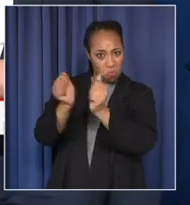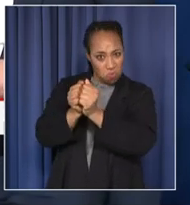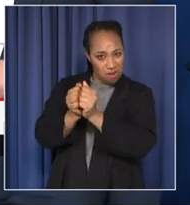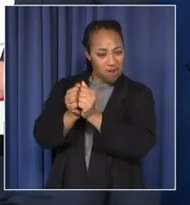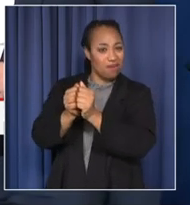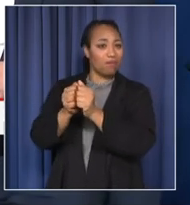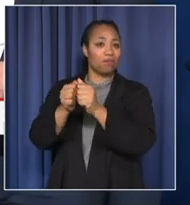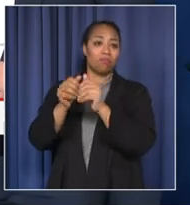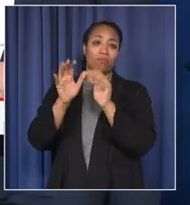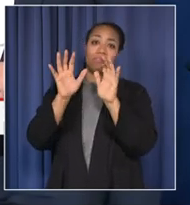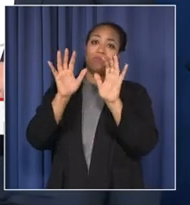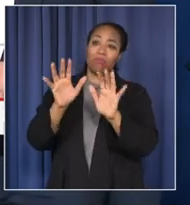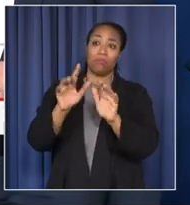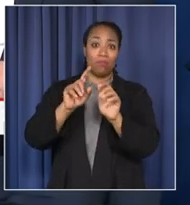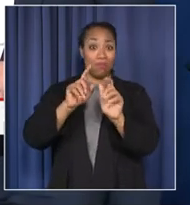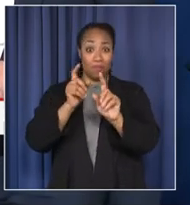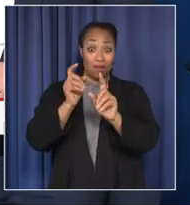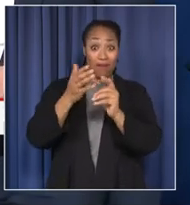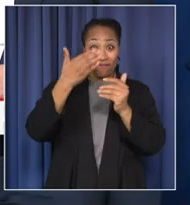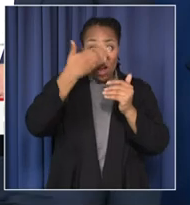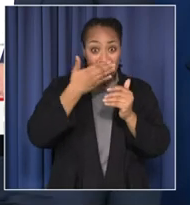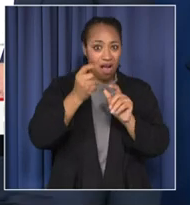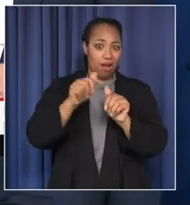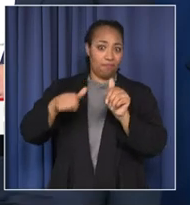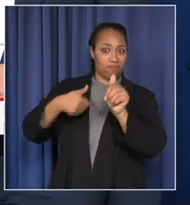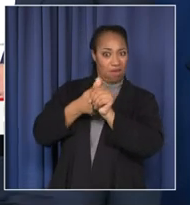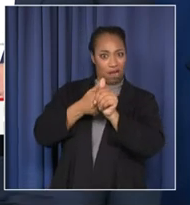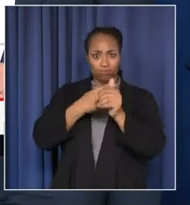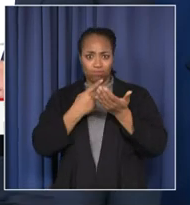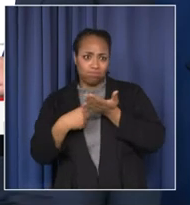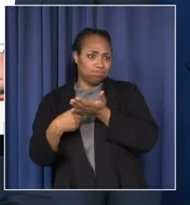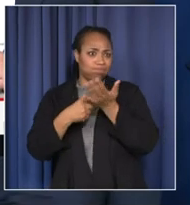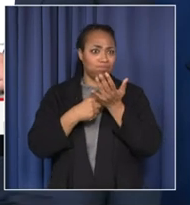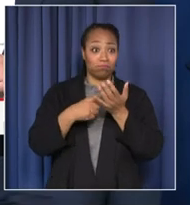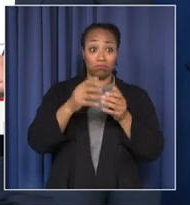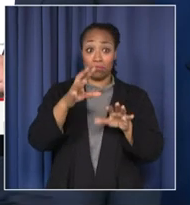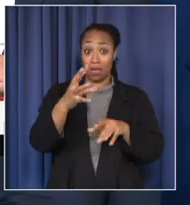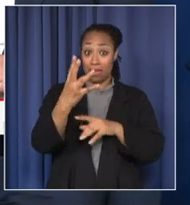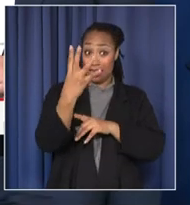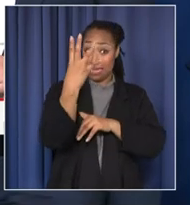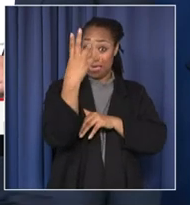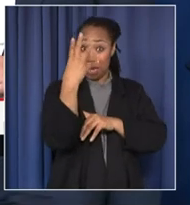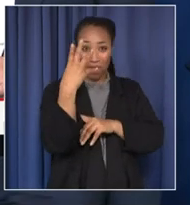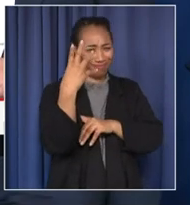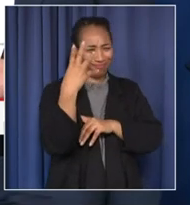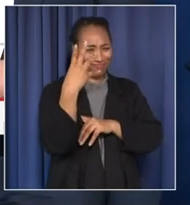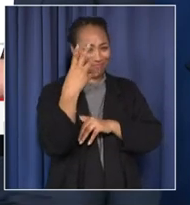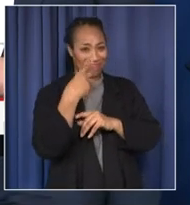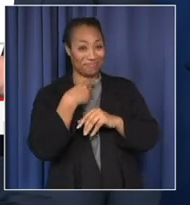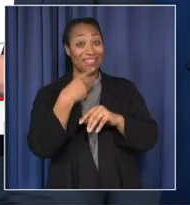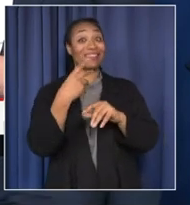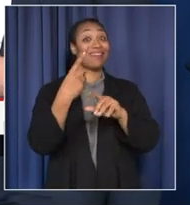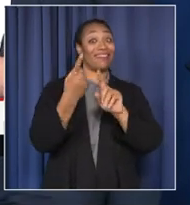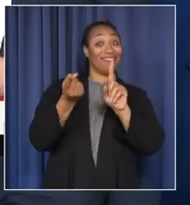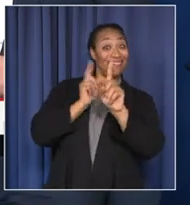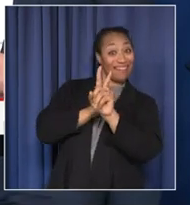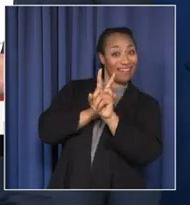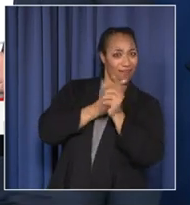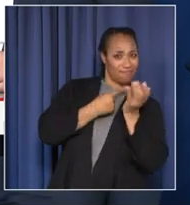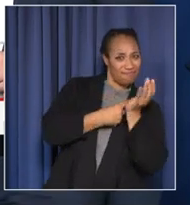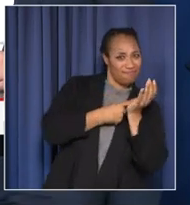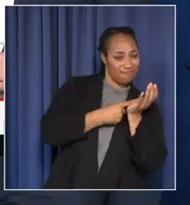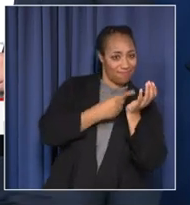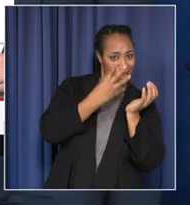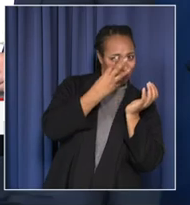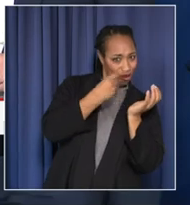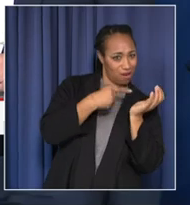we're always working for the benefit of the district. But this goes back to the first question you asked. We're always going to experience